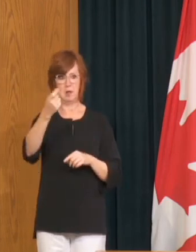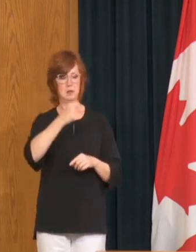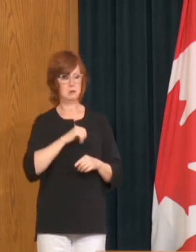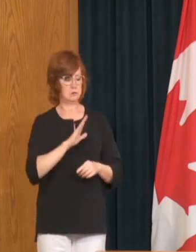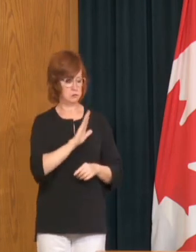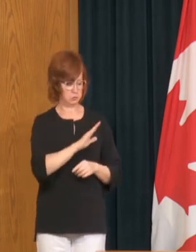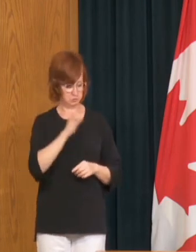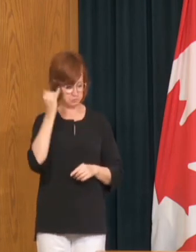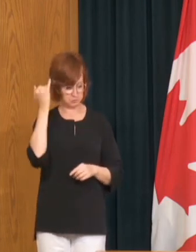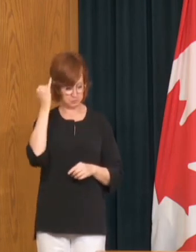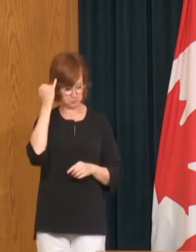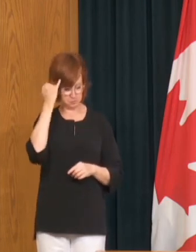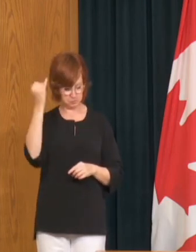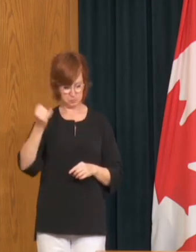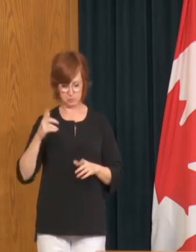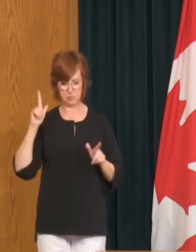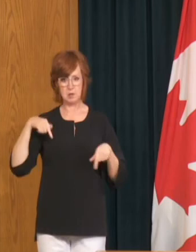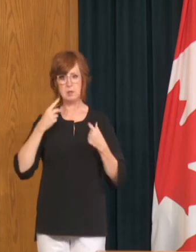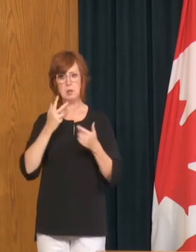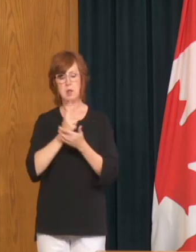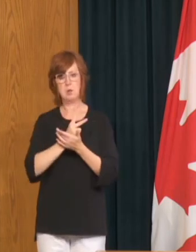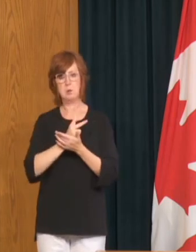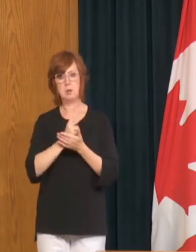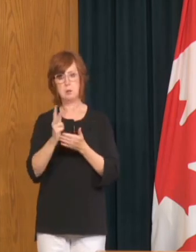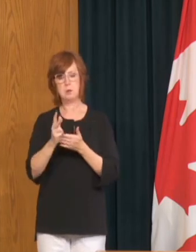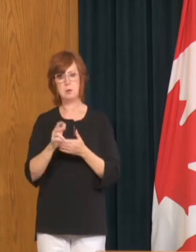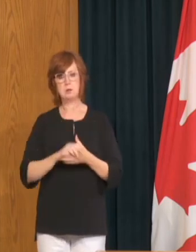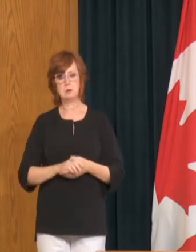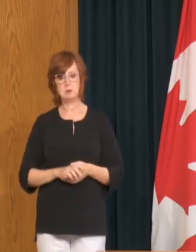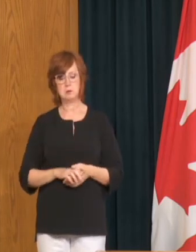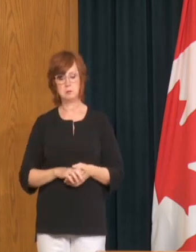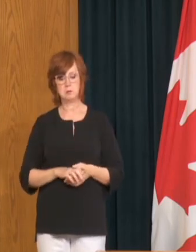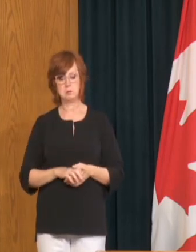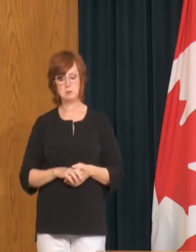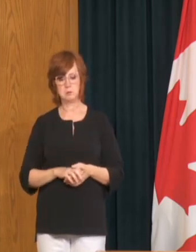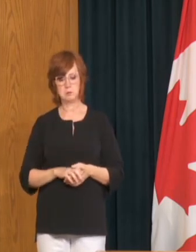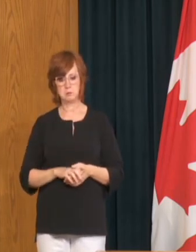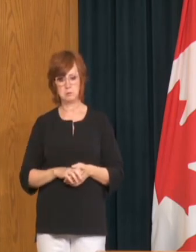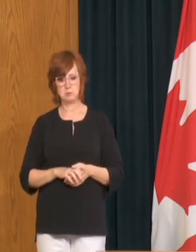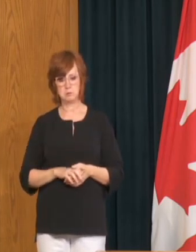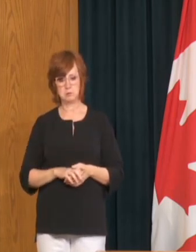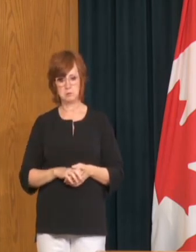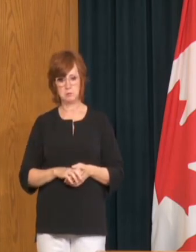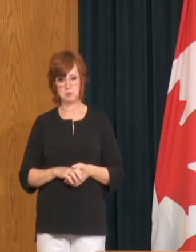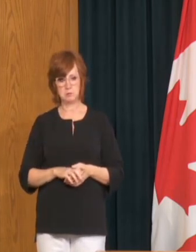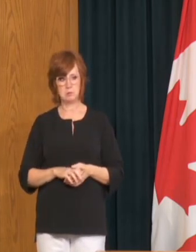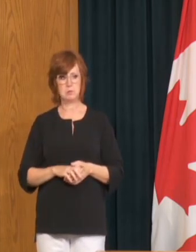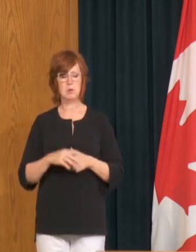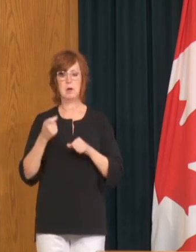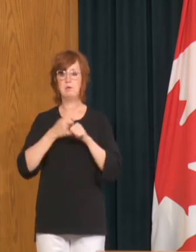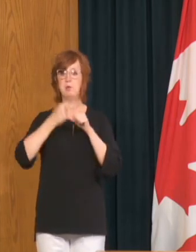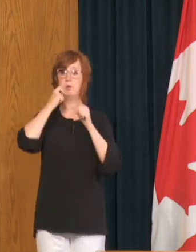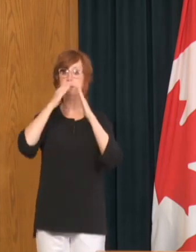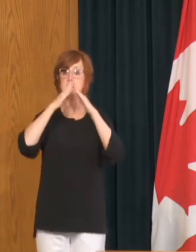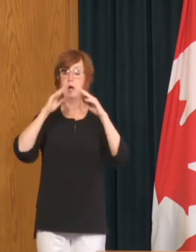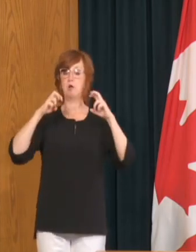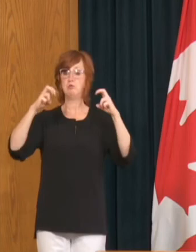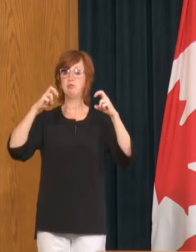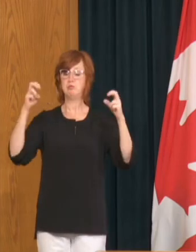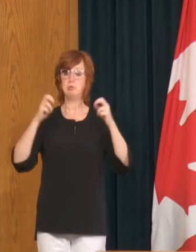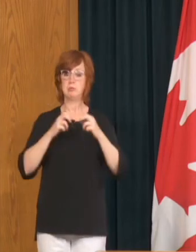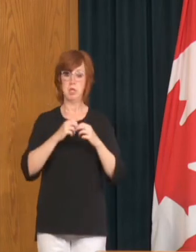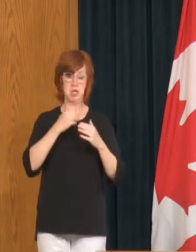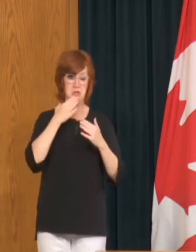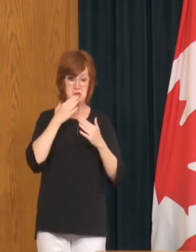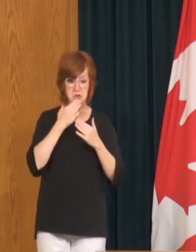to just get your impressions of the last 3 weeks. Were they particularly good or bad? Were there any highlights from session? No, I